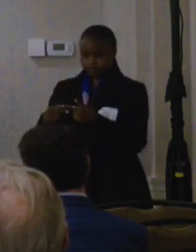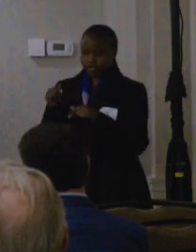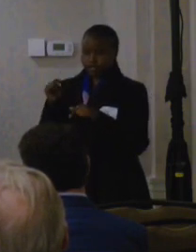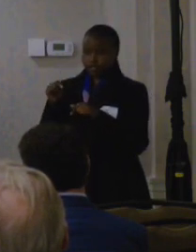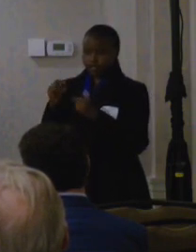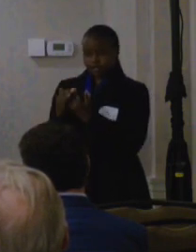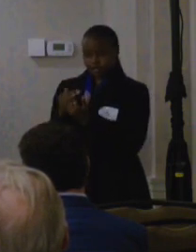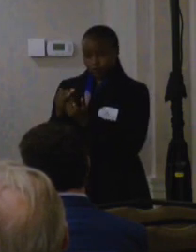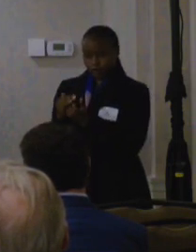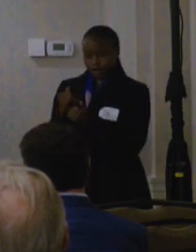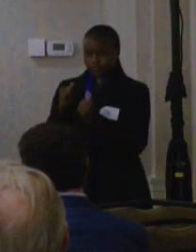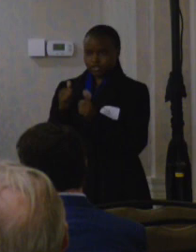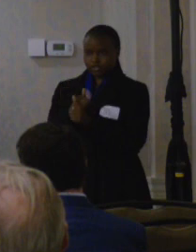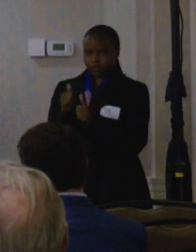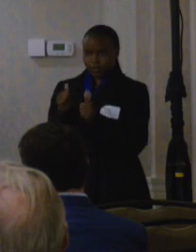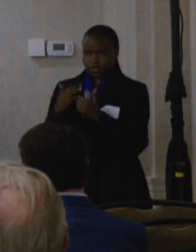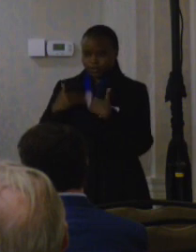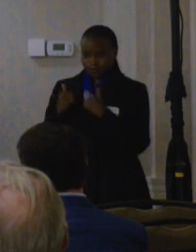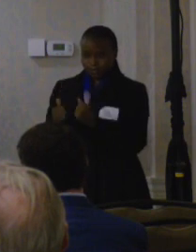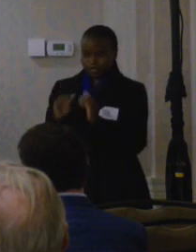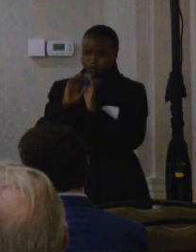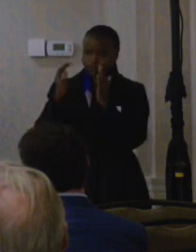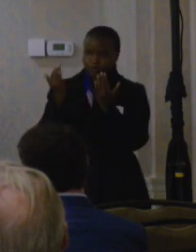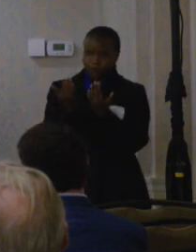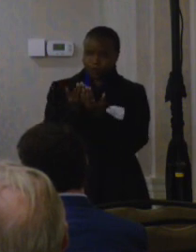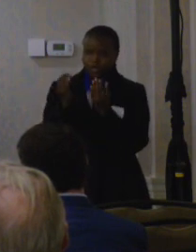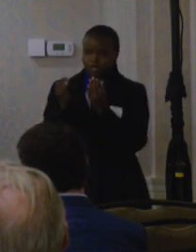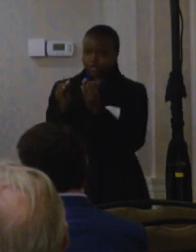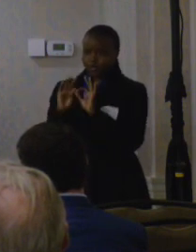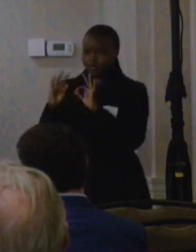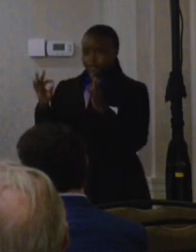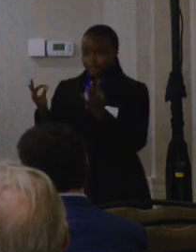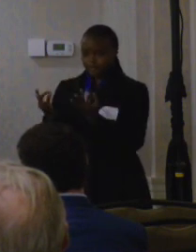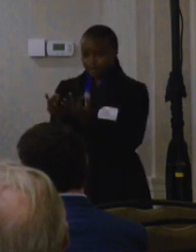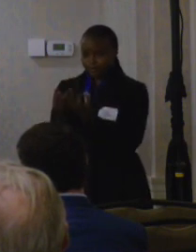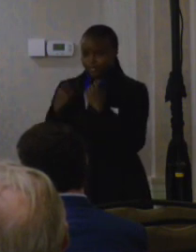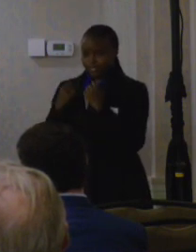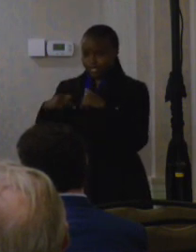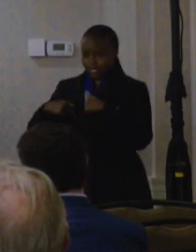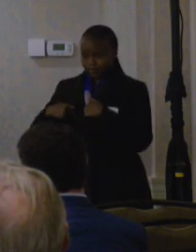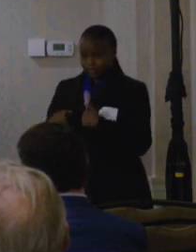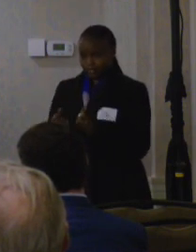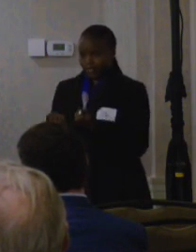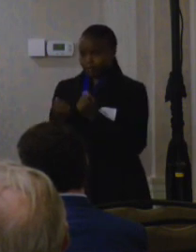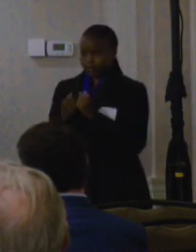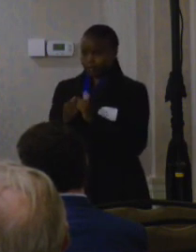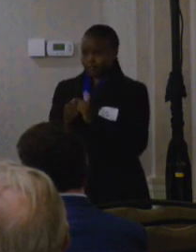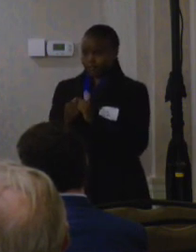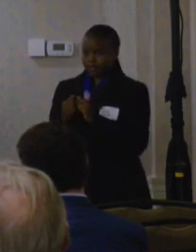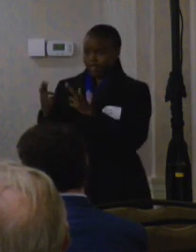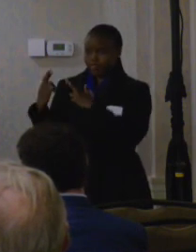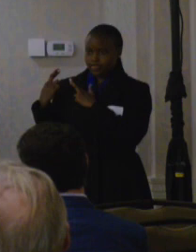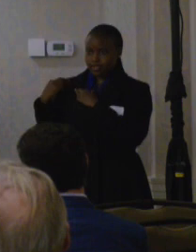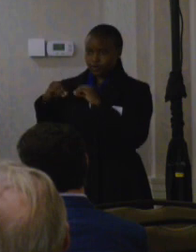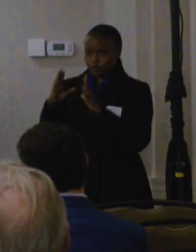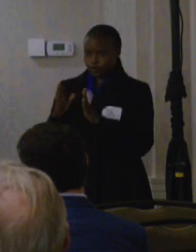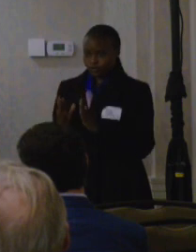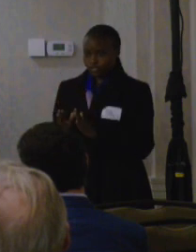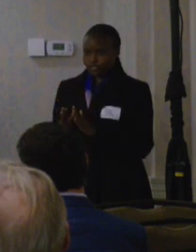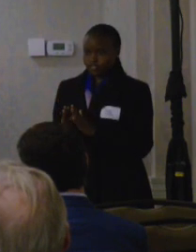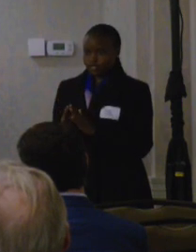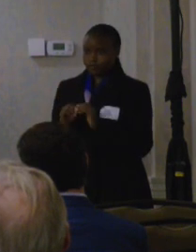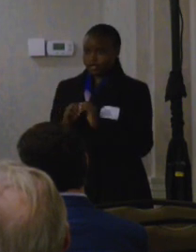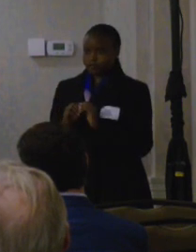well-being of the world, of the family, of himself, the role of the teacher becomes